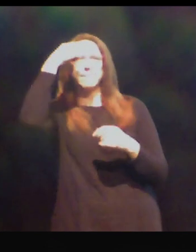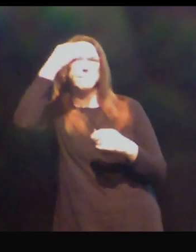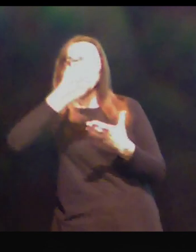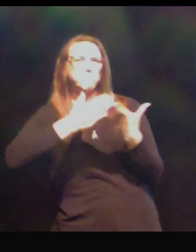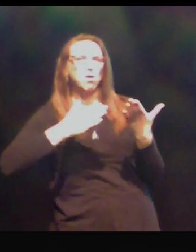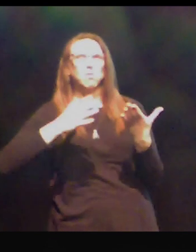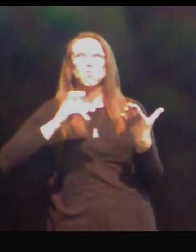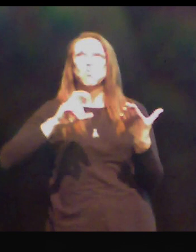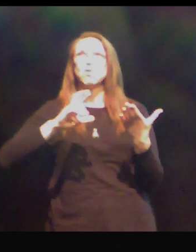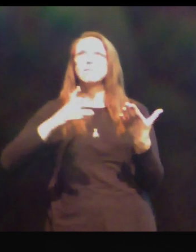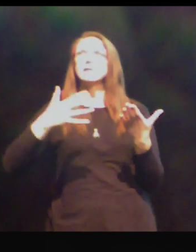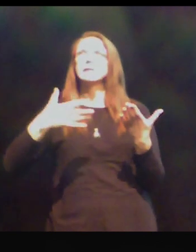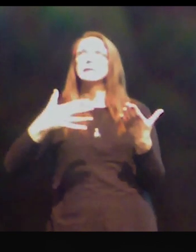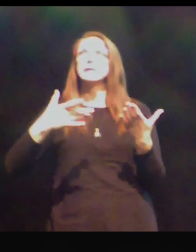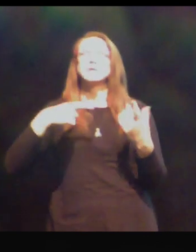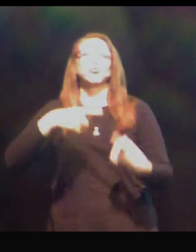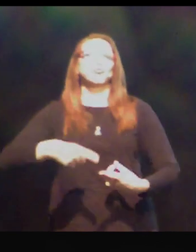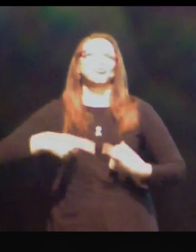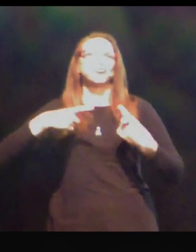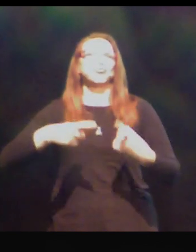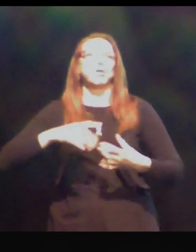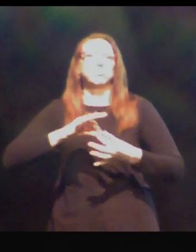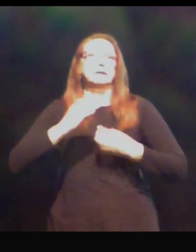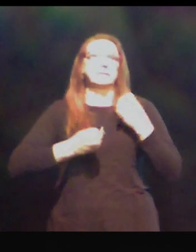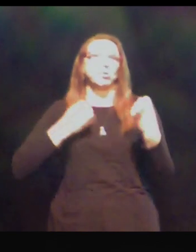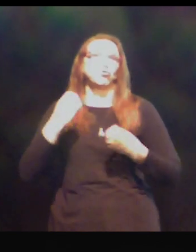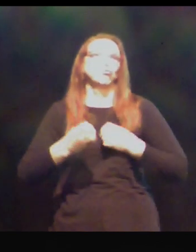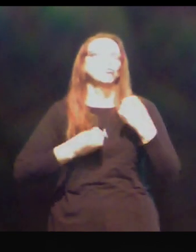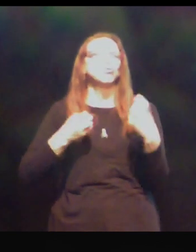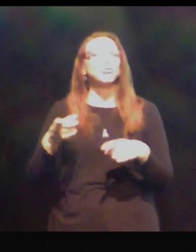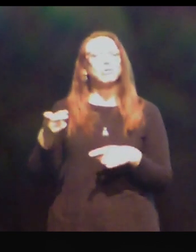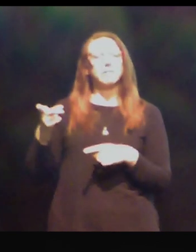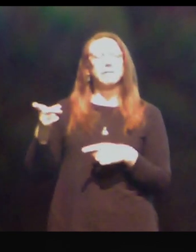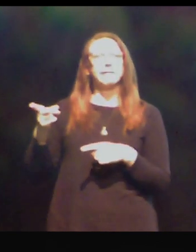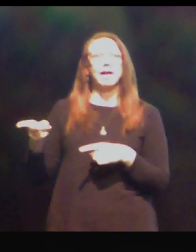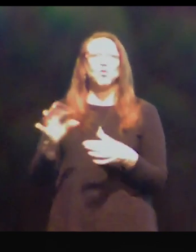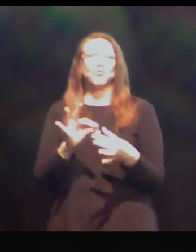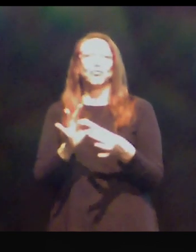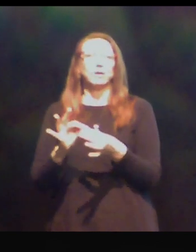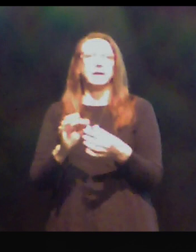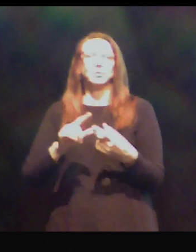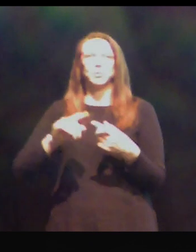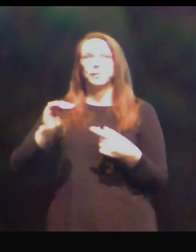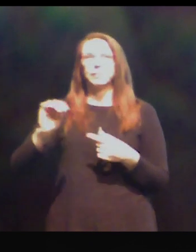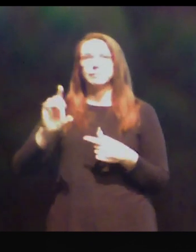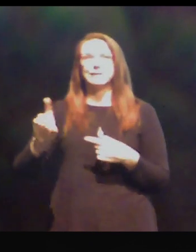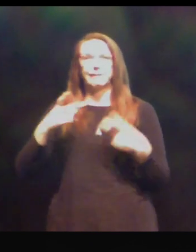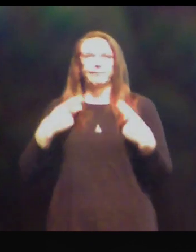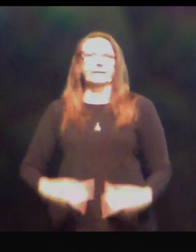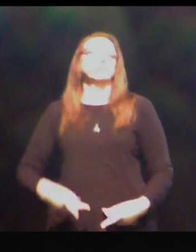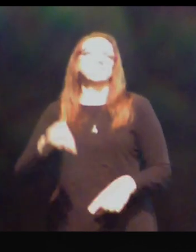the kind of the struggles emotionally that he had that are kind of related in a way to the